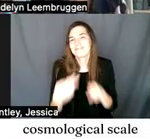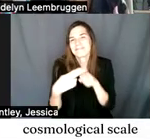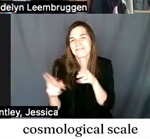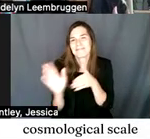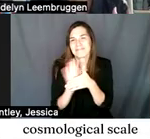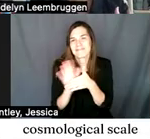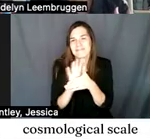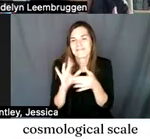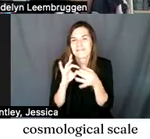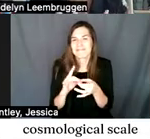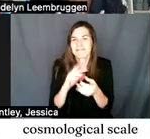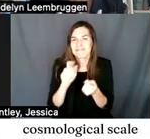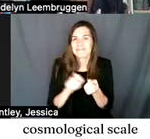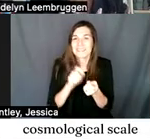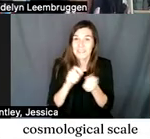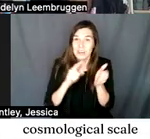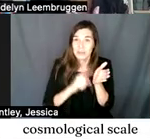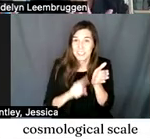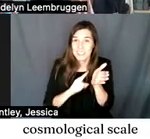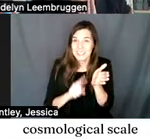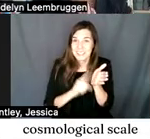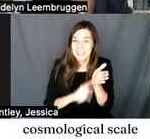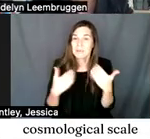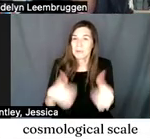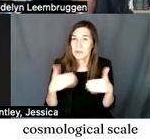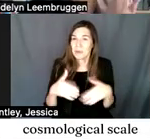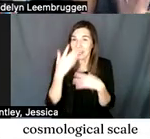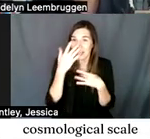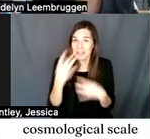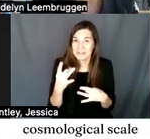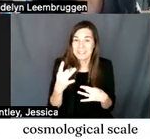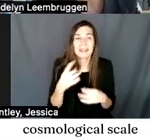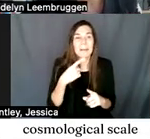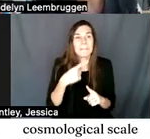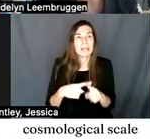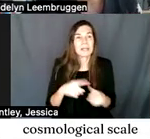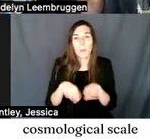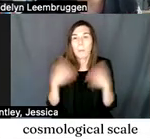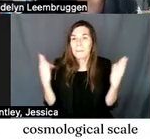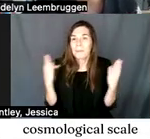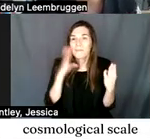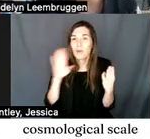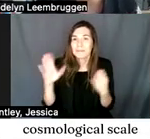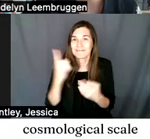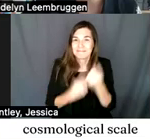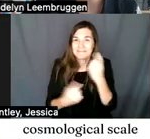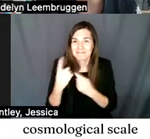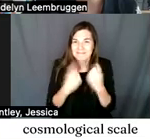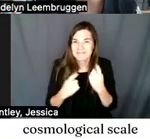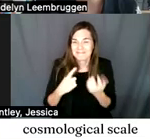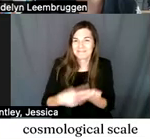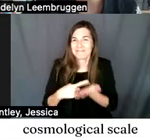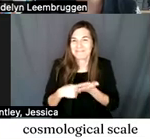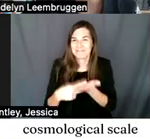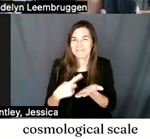specific research and why I found it so interesting. And then we can open up for discussions. I'm going to make sure that my